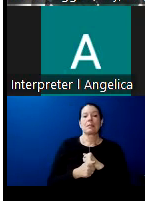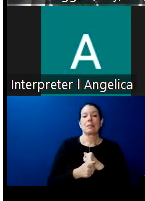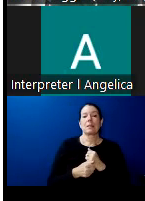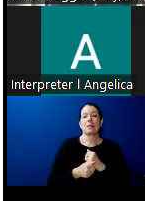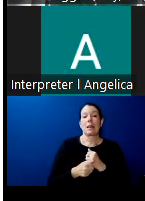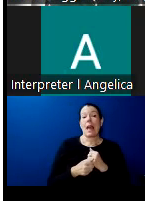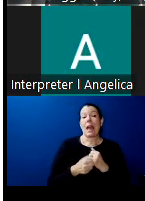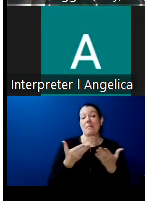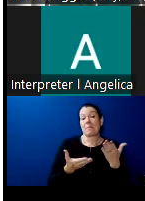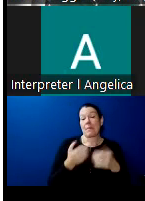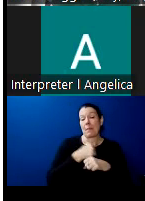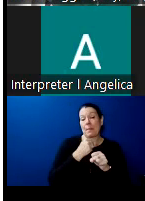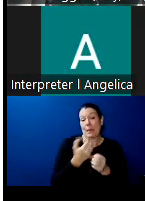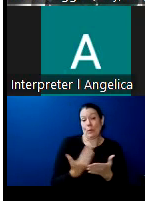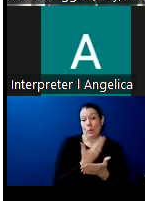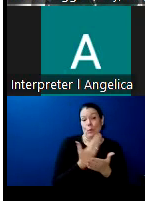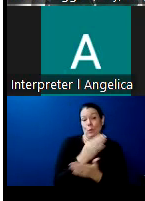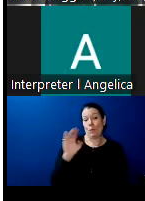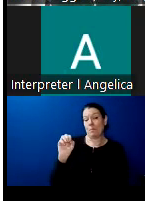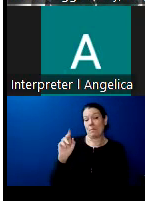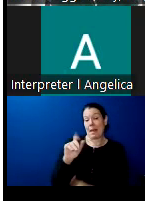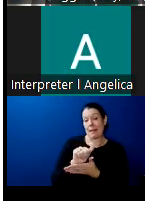bank accounts if that's something that feels necessary.